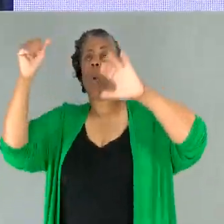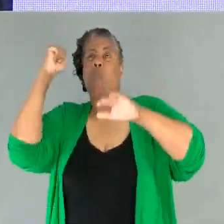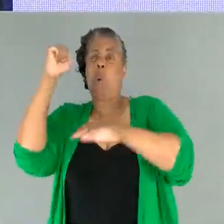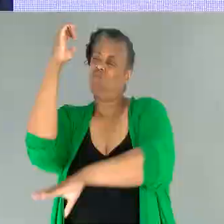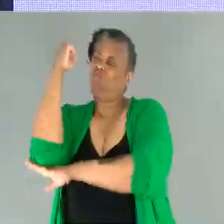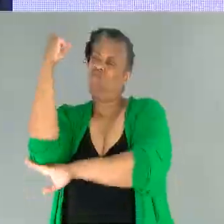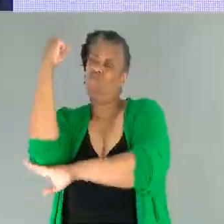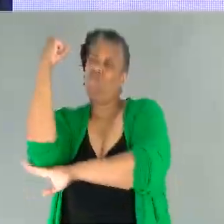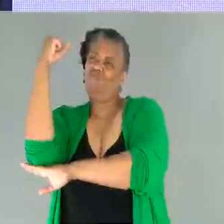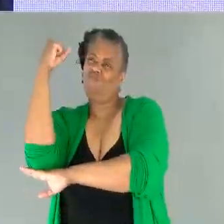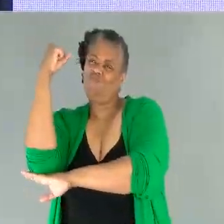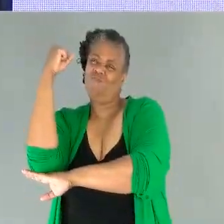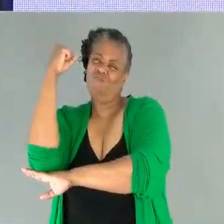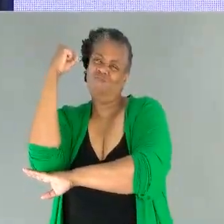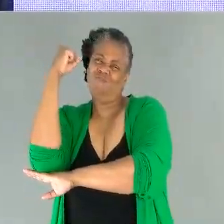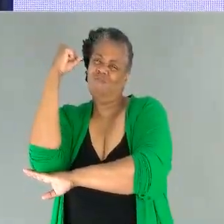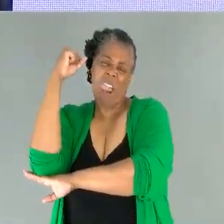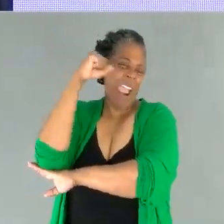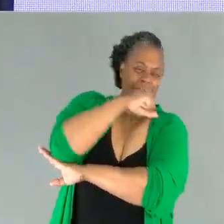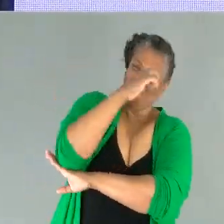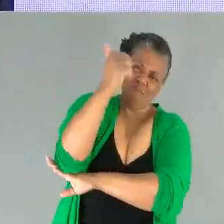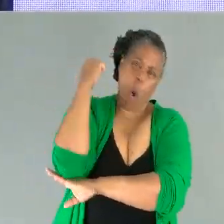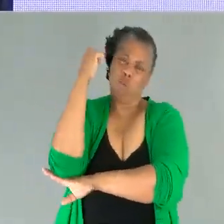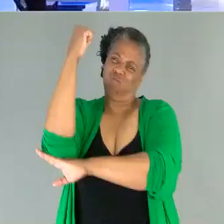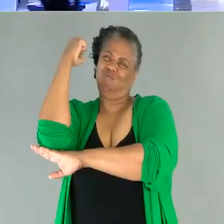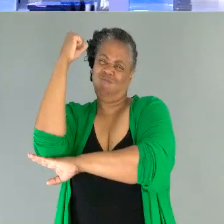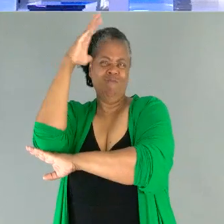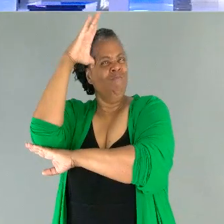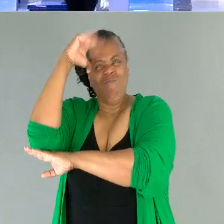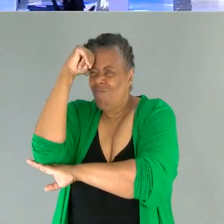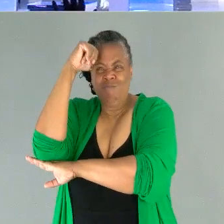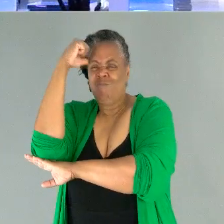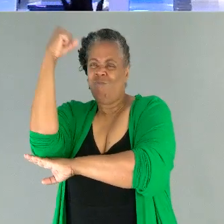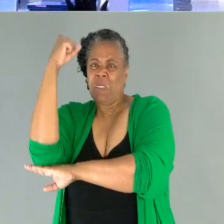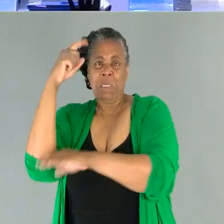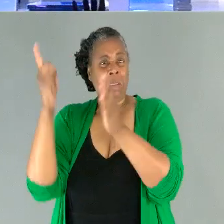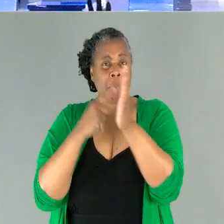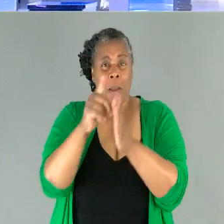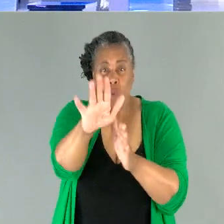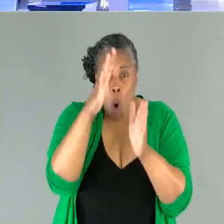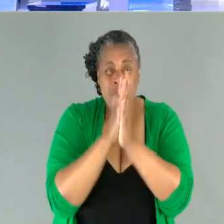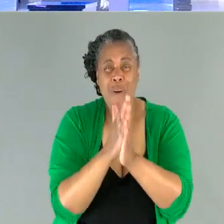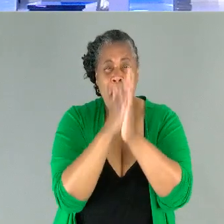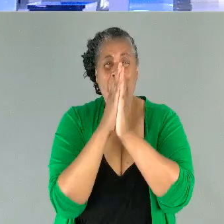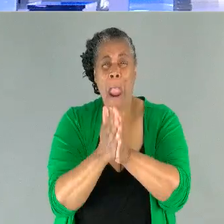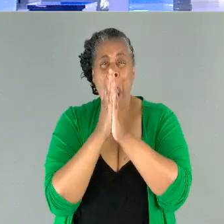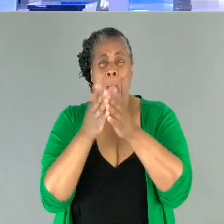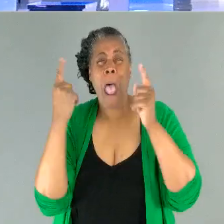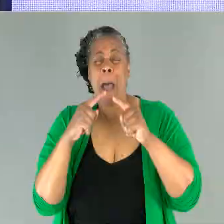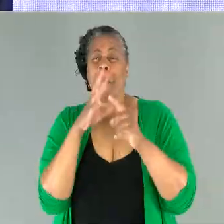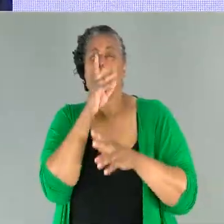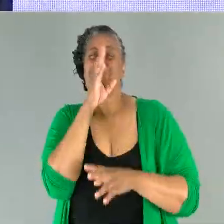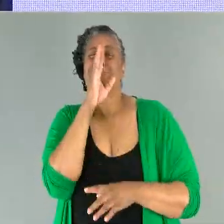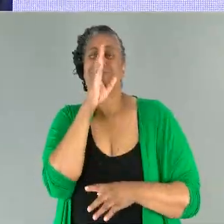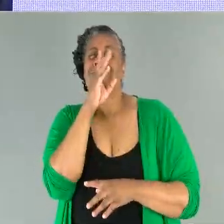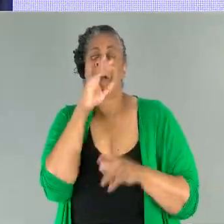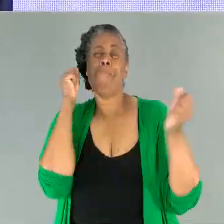here. I'm going to rock right here. Sometimes you pray and your mouth is moving,